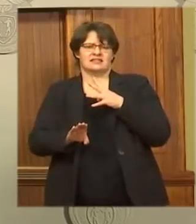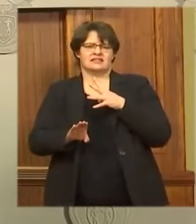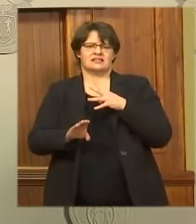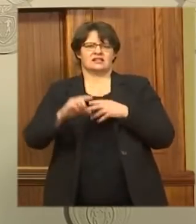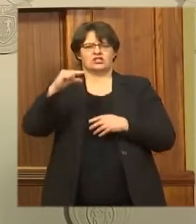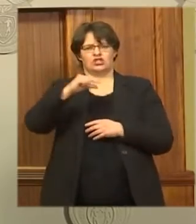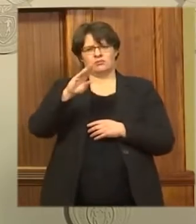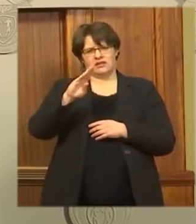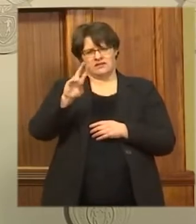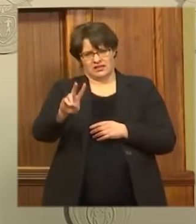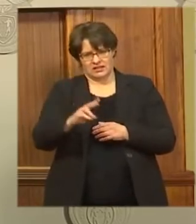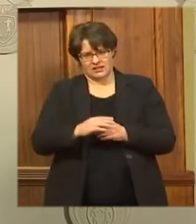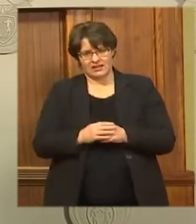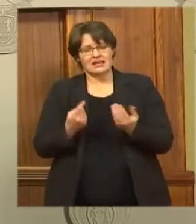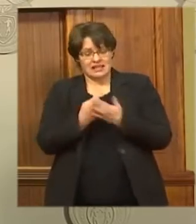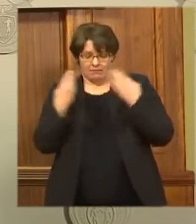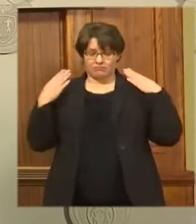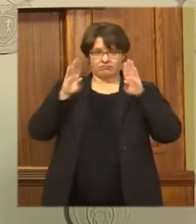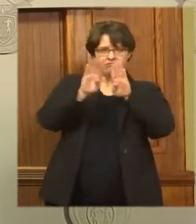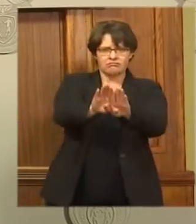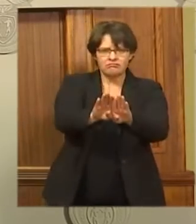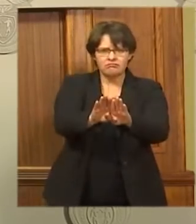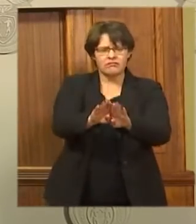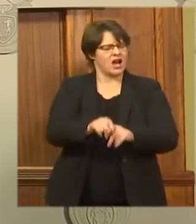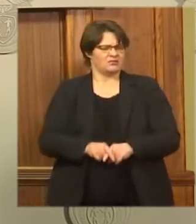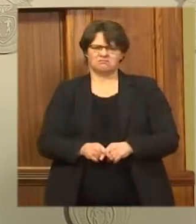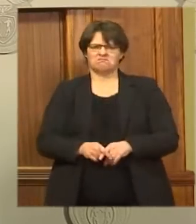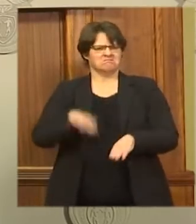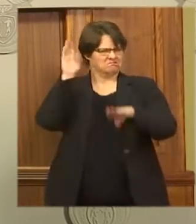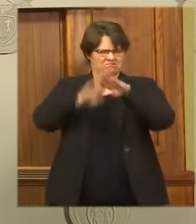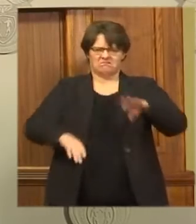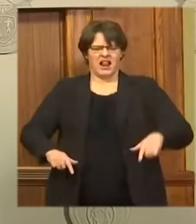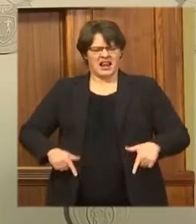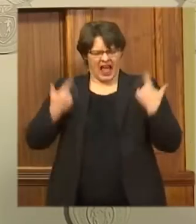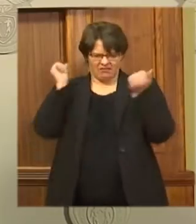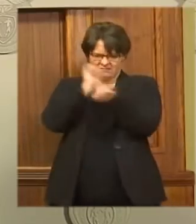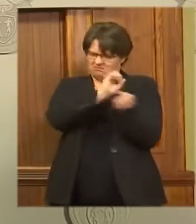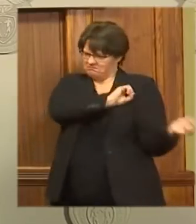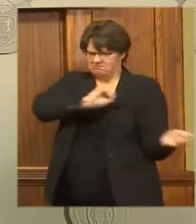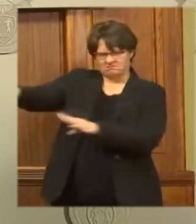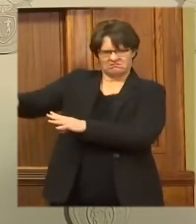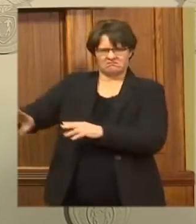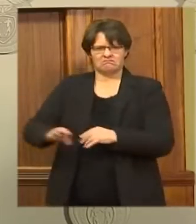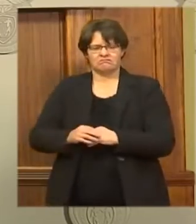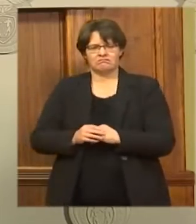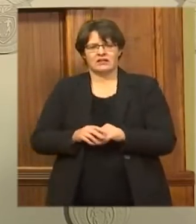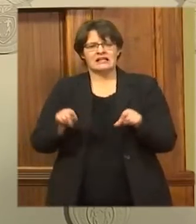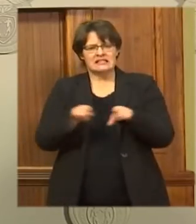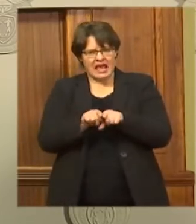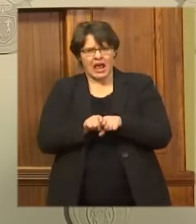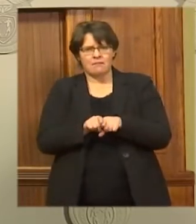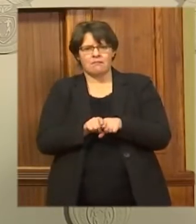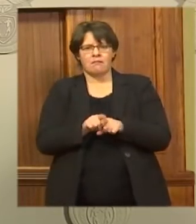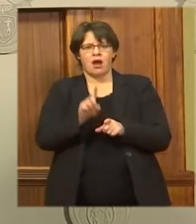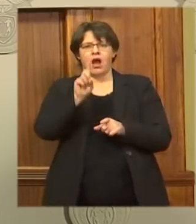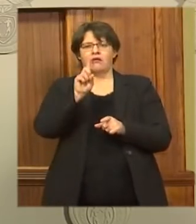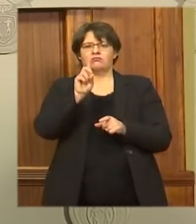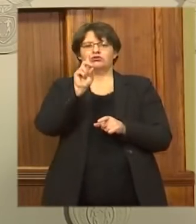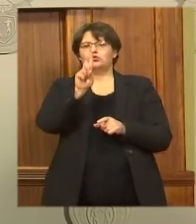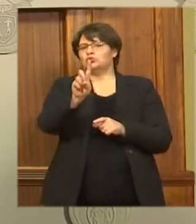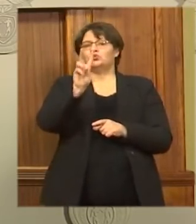the lockdown period, they have handed down life sentences and multiple life sentences